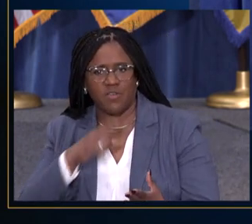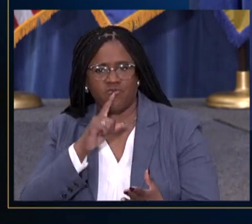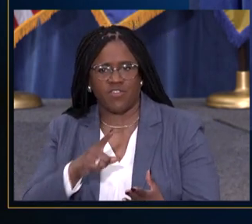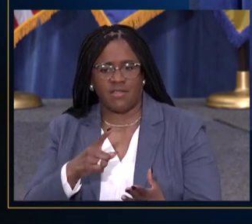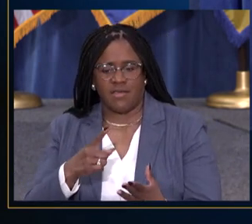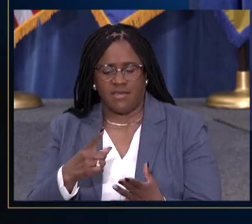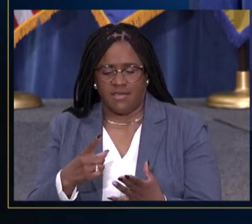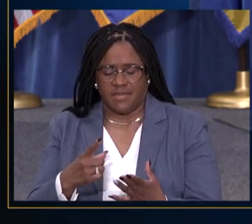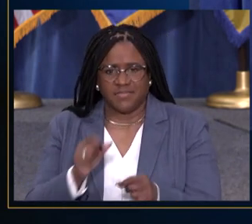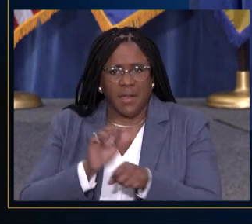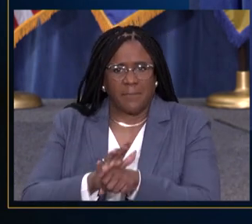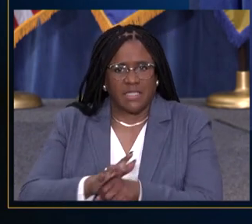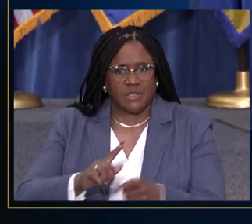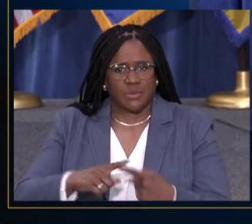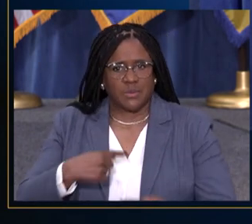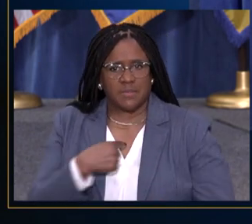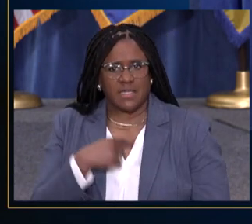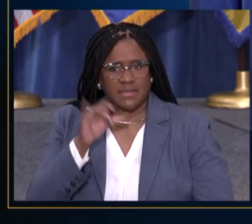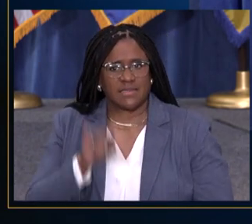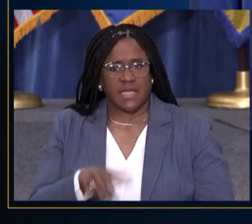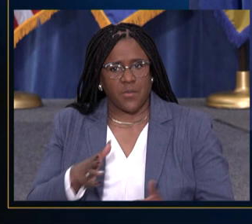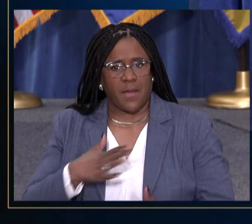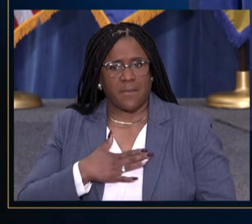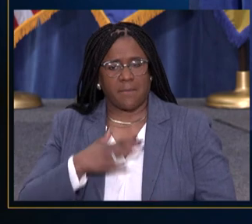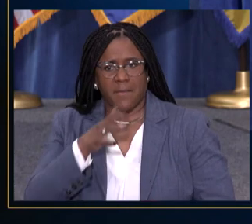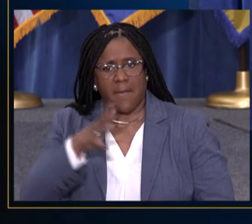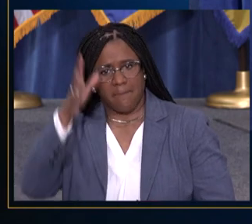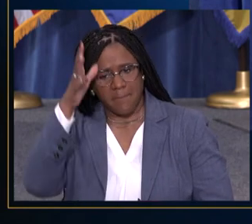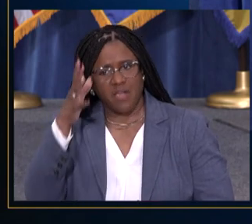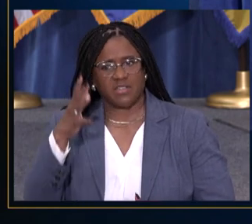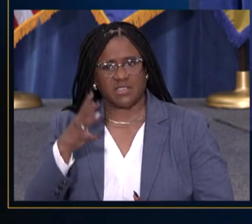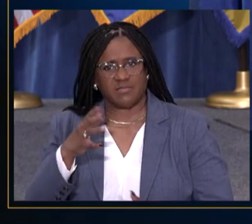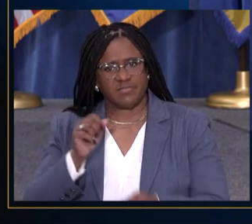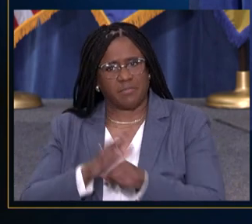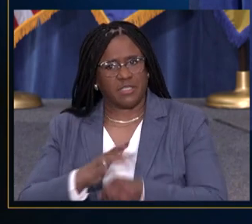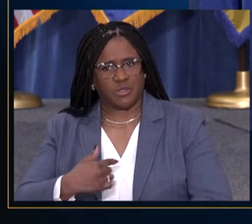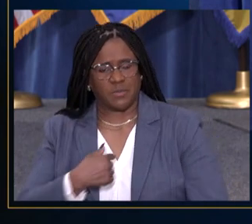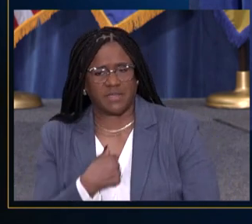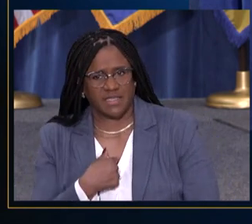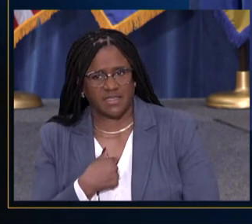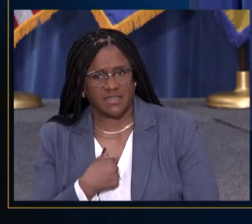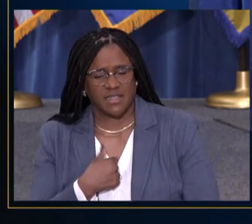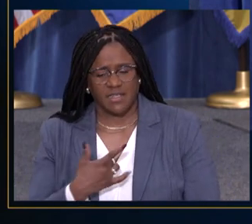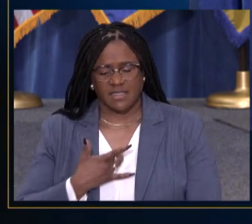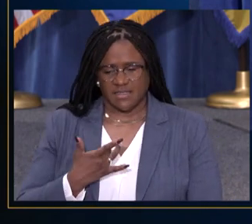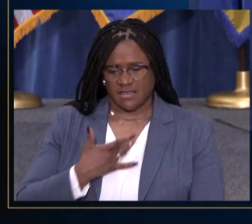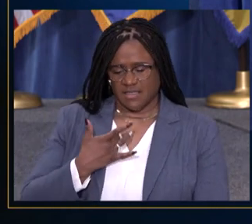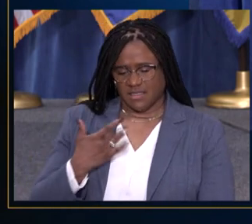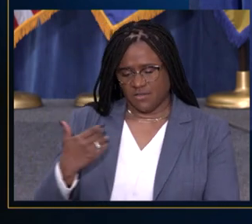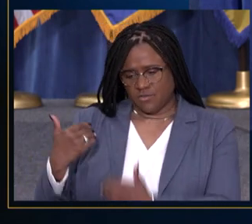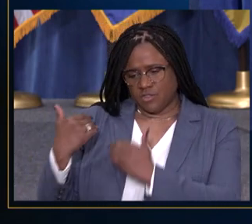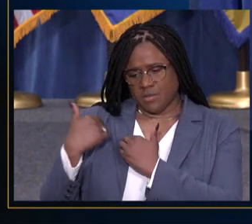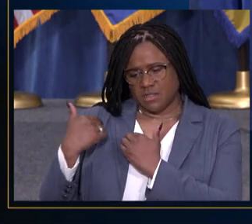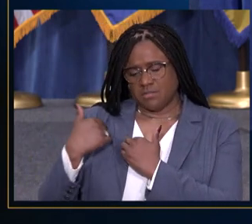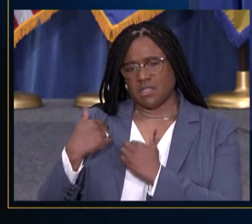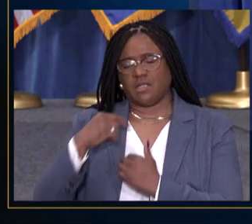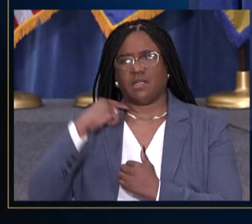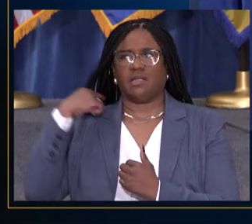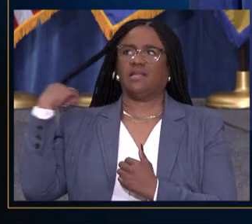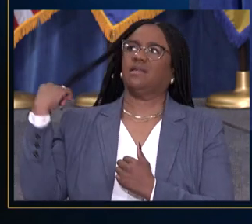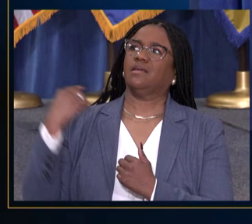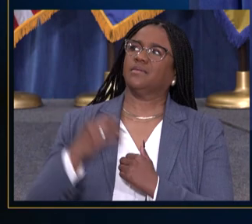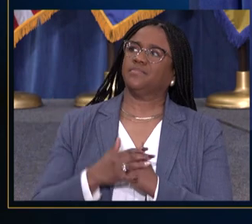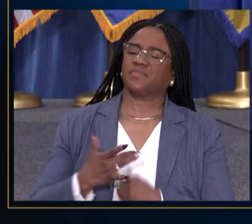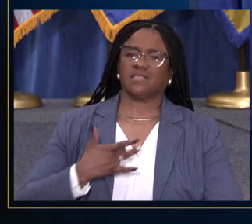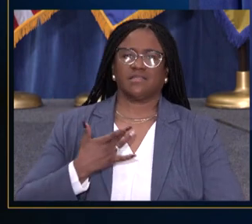me very much the same of what my parents had poured into me, but a sense of not just responsibility, but a